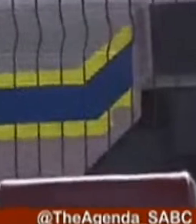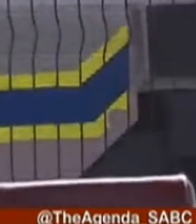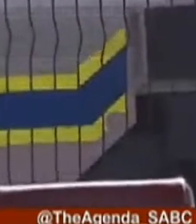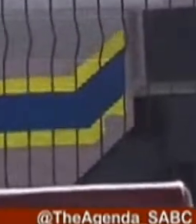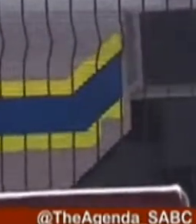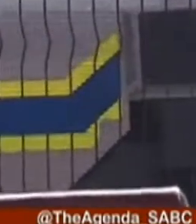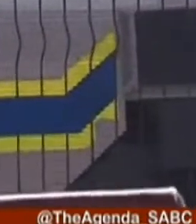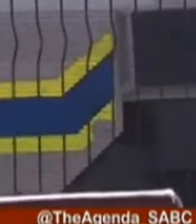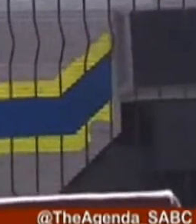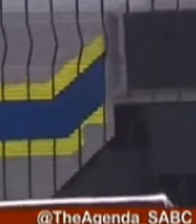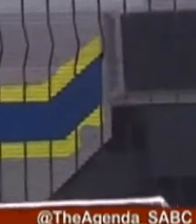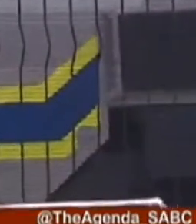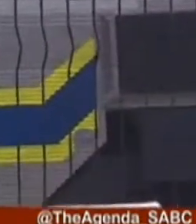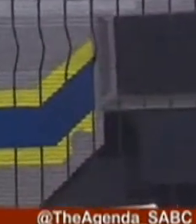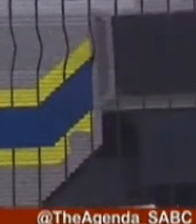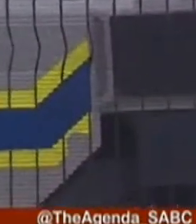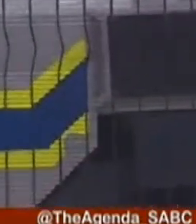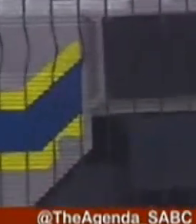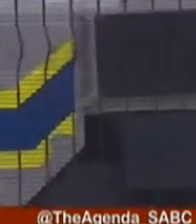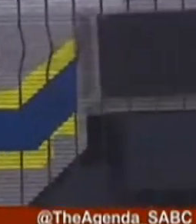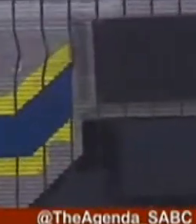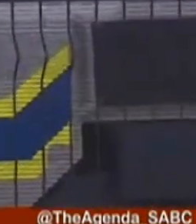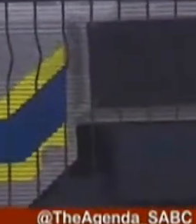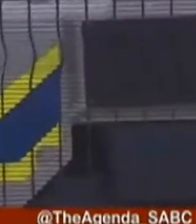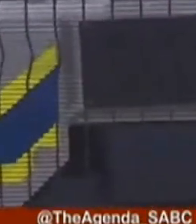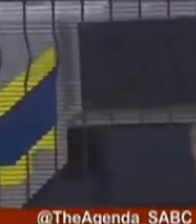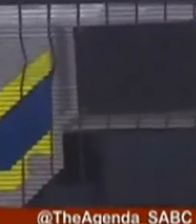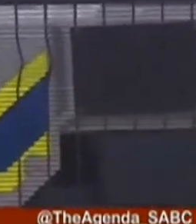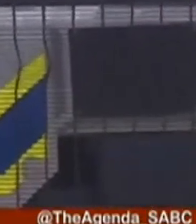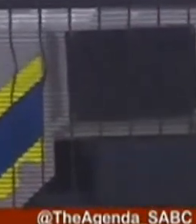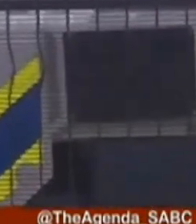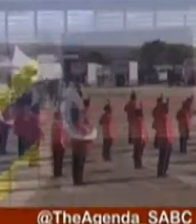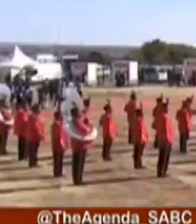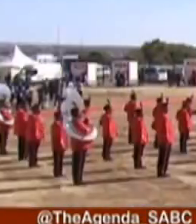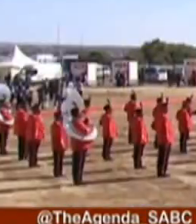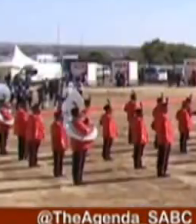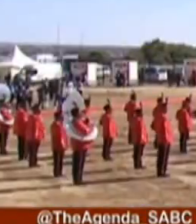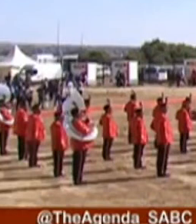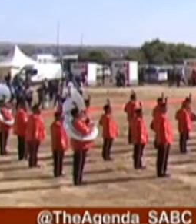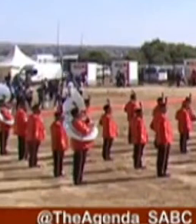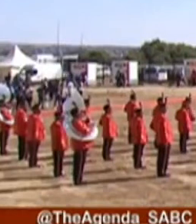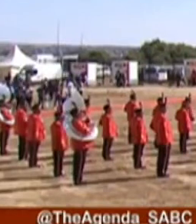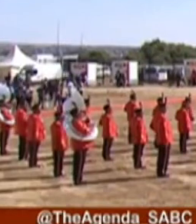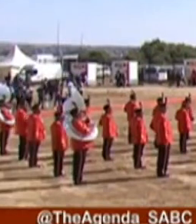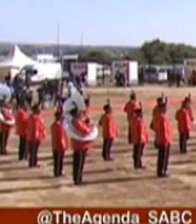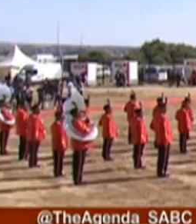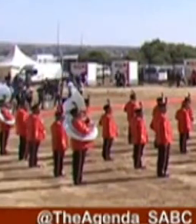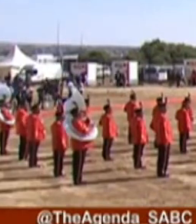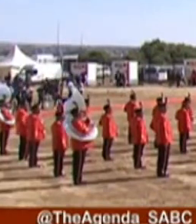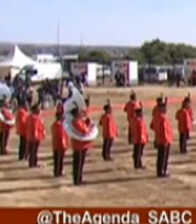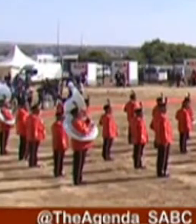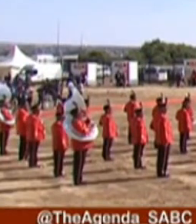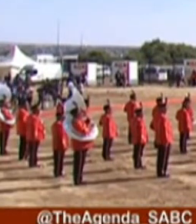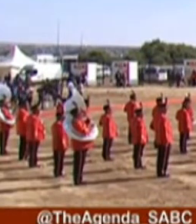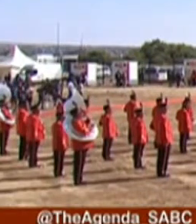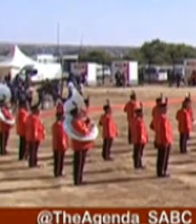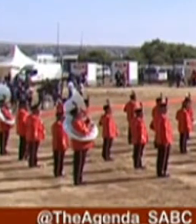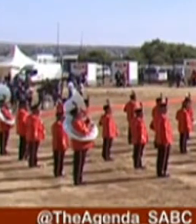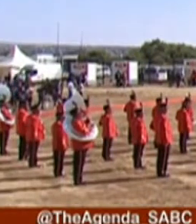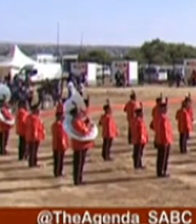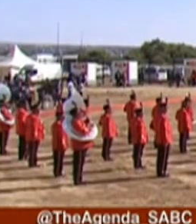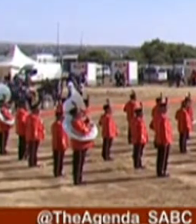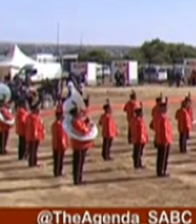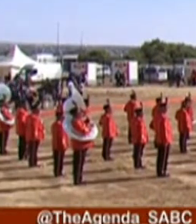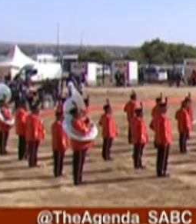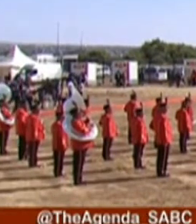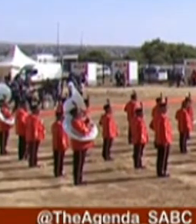this concludes the air display. Now the Commander-in-Chief is going to leave here, then he'll go inside the hall, then maybe he'll be addressing the people. That's what